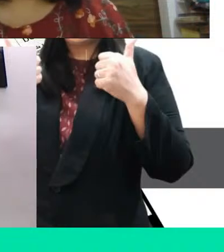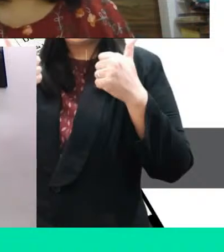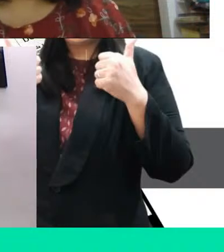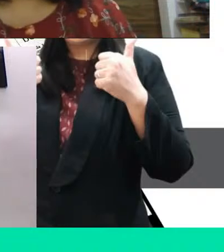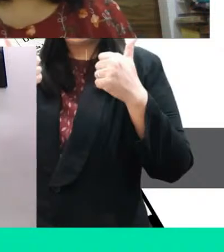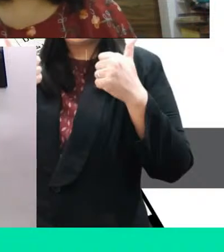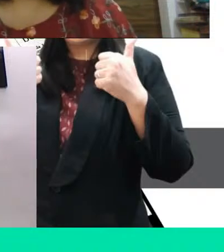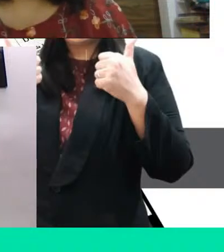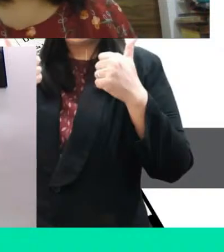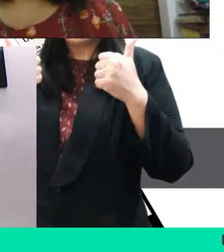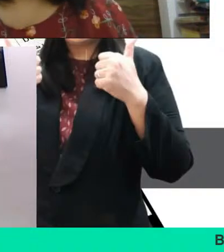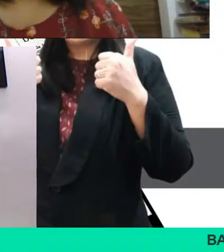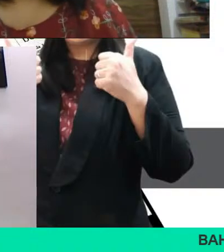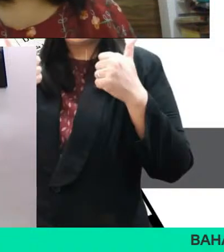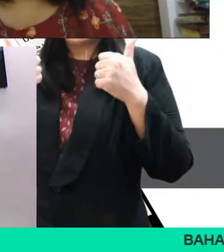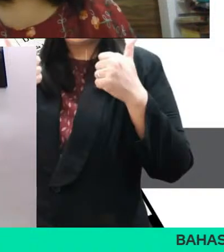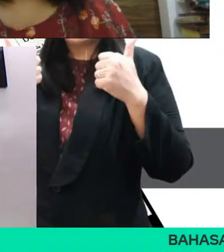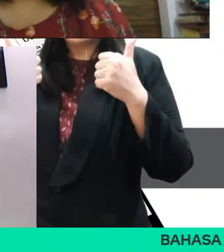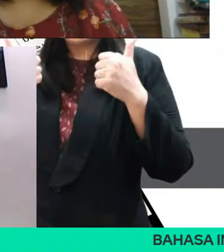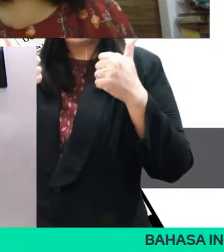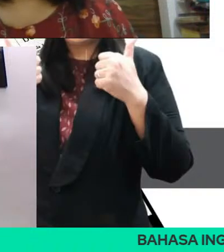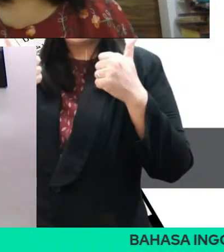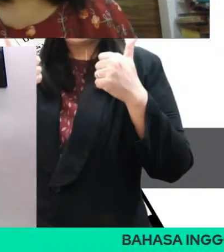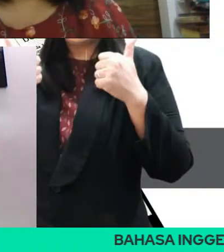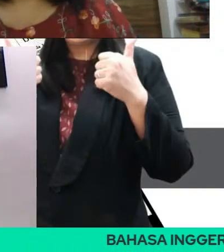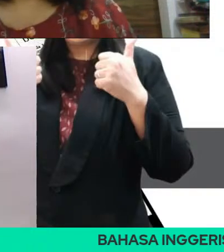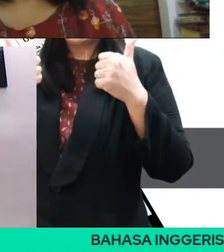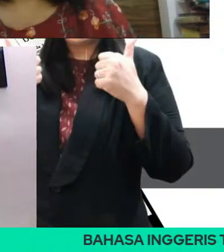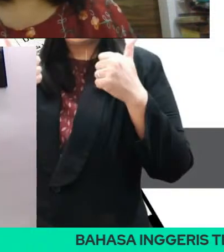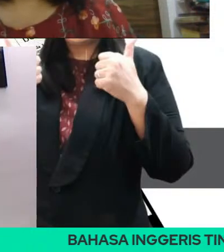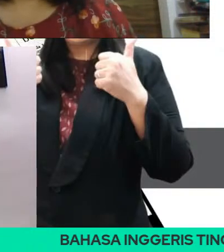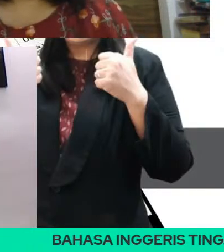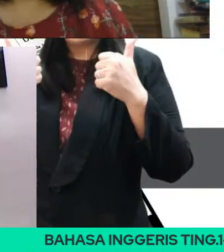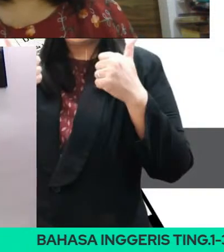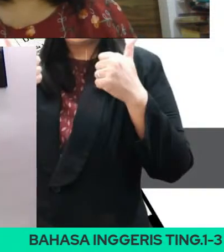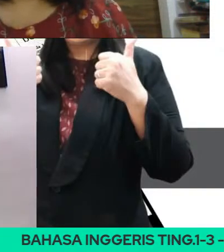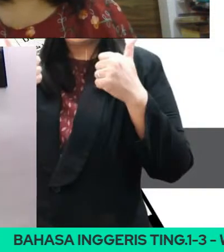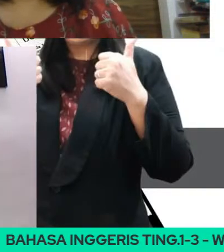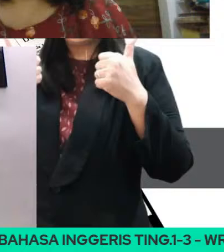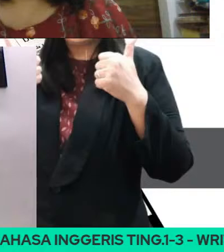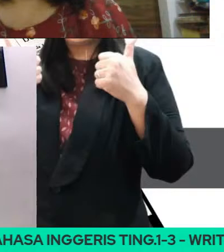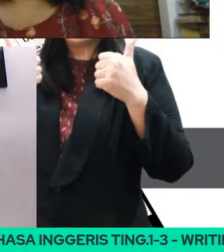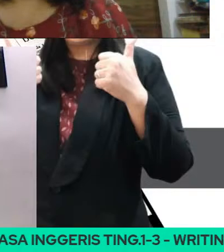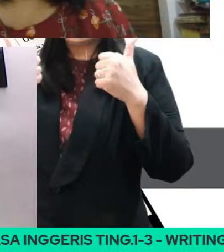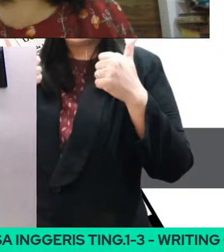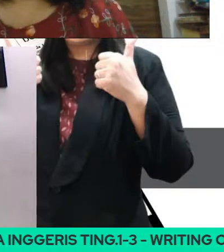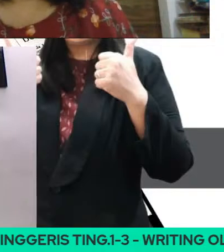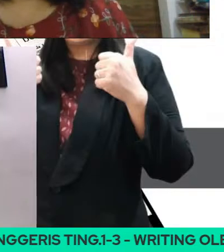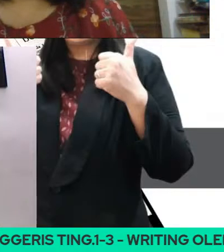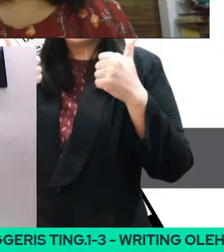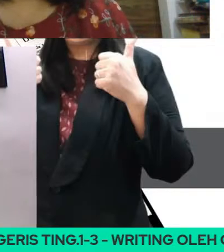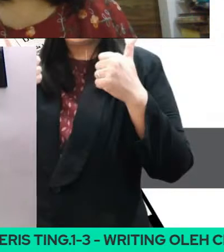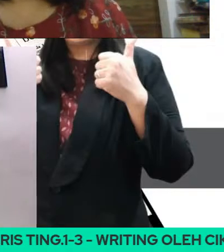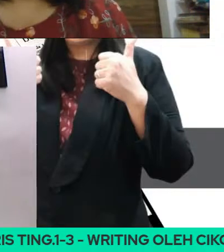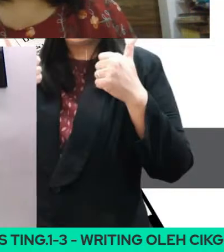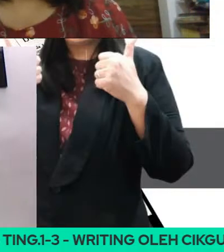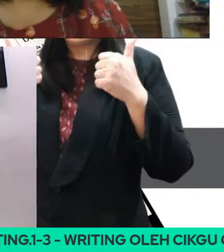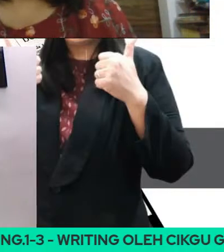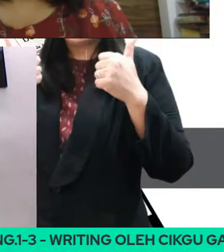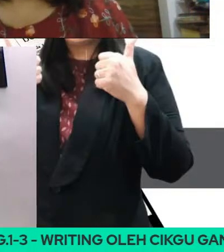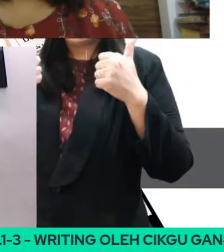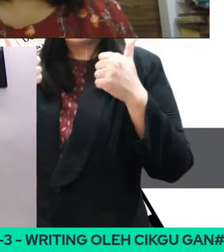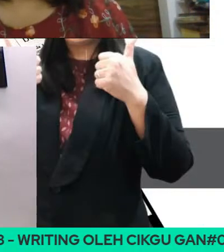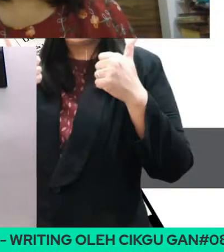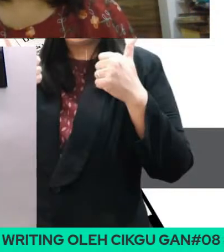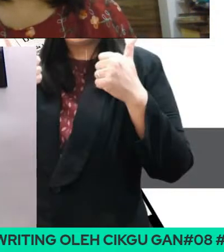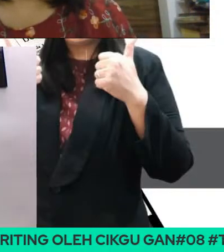for today. And also to help us to ensure the smoothness of our lesson. So, before